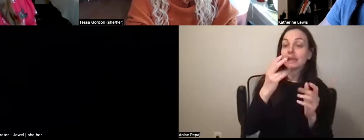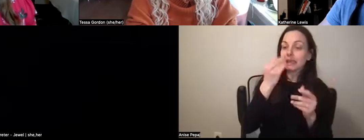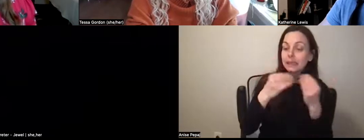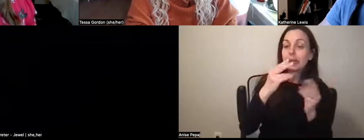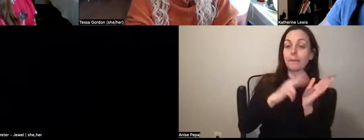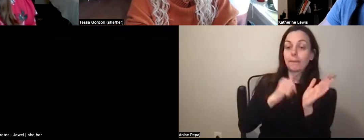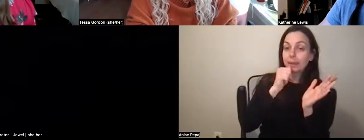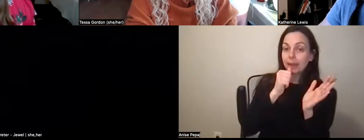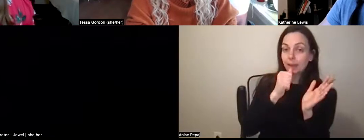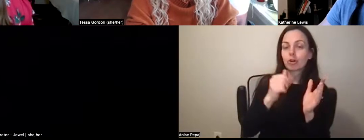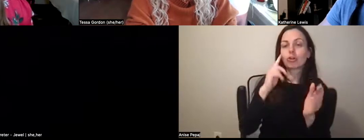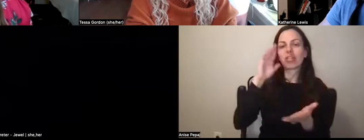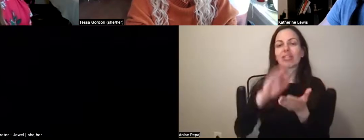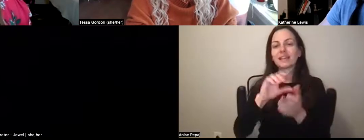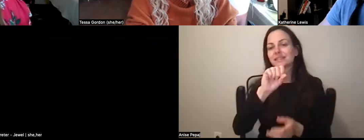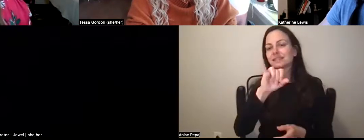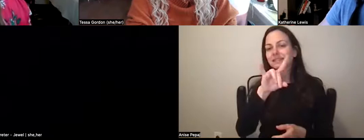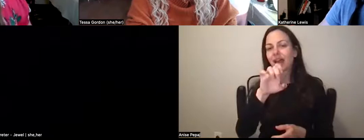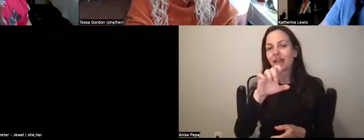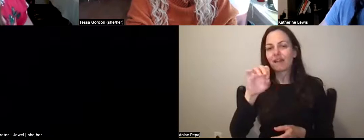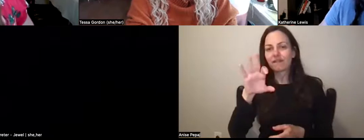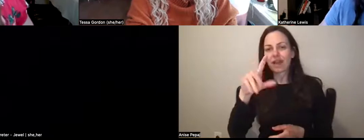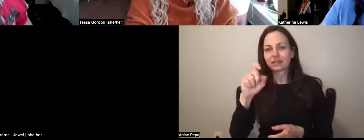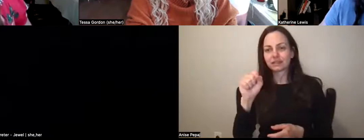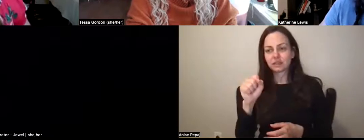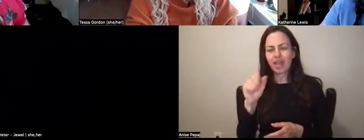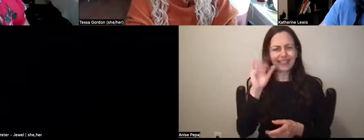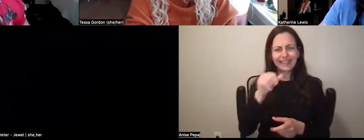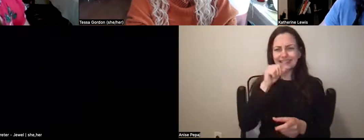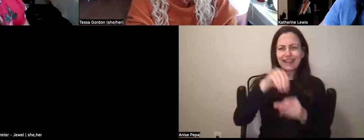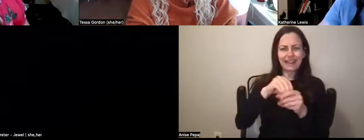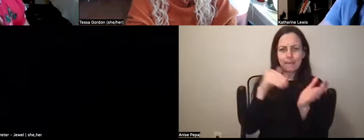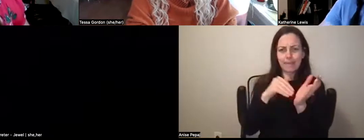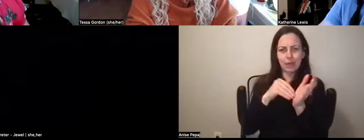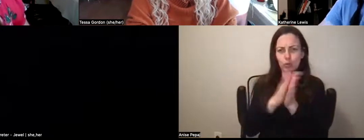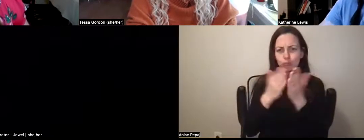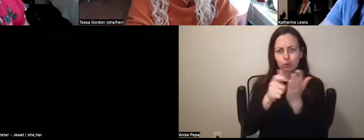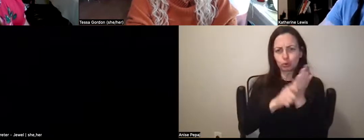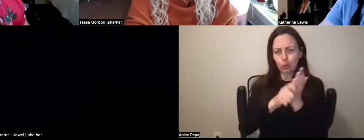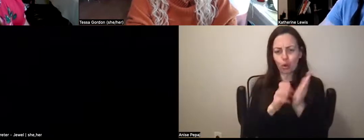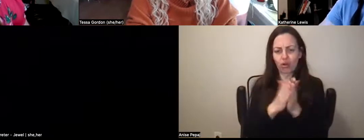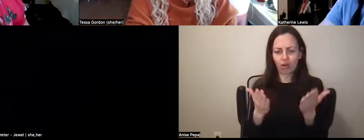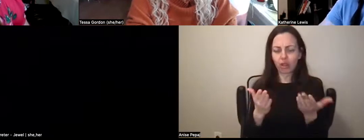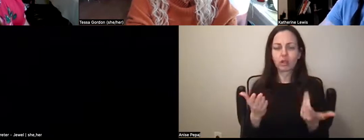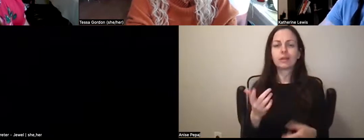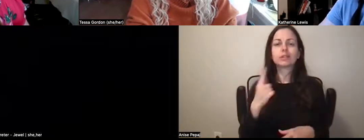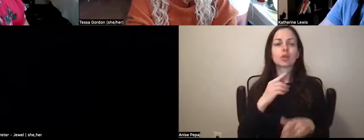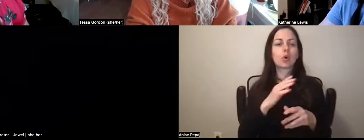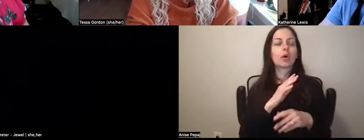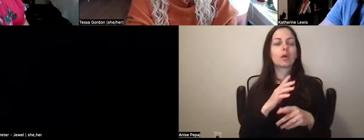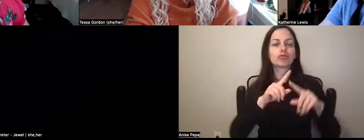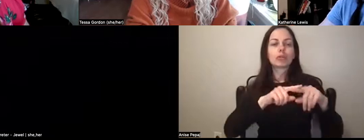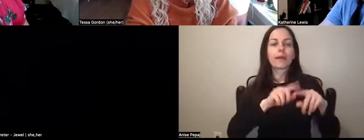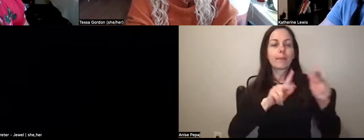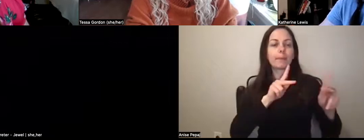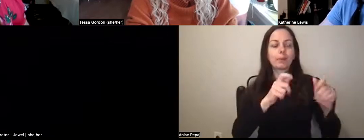that's not in the pharmacy brochure. So I feel like leaning on people with experience, people who've done that before